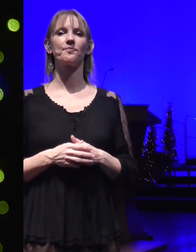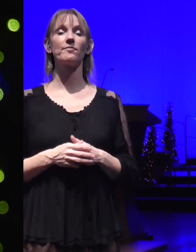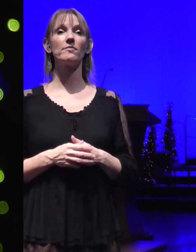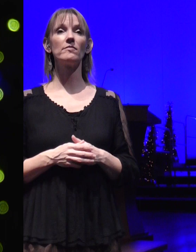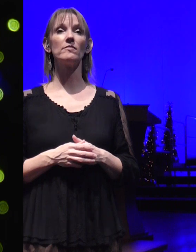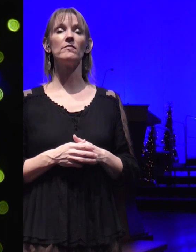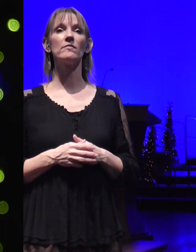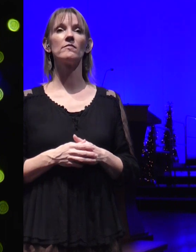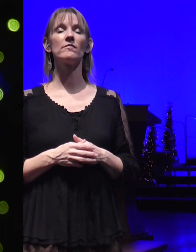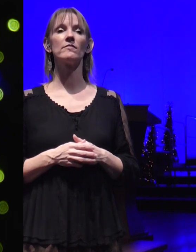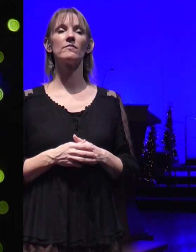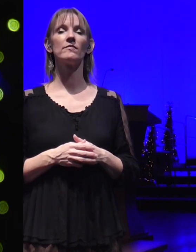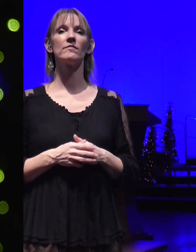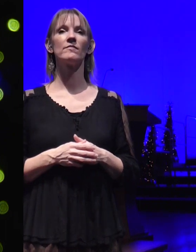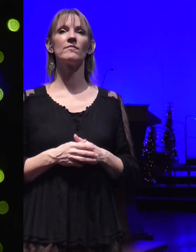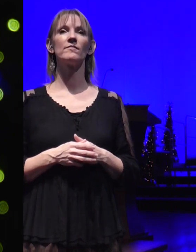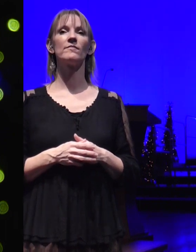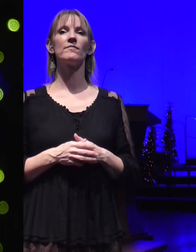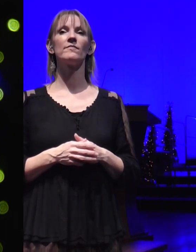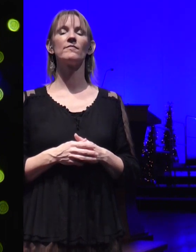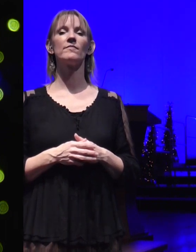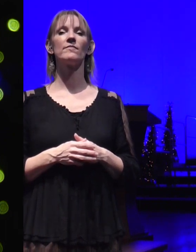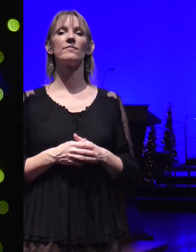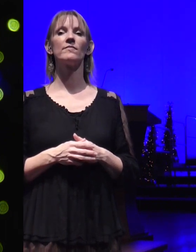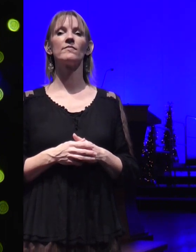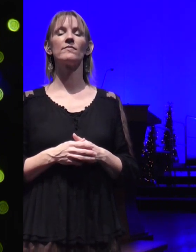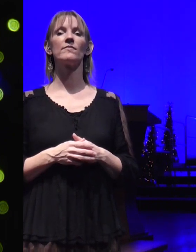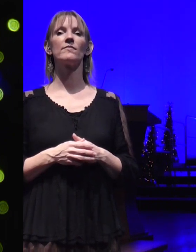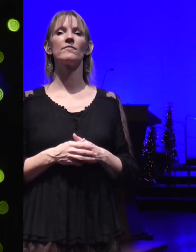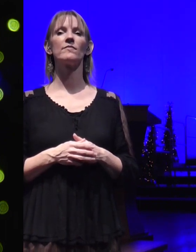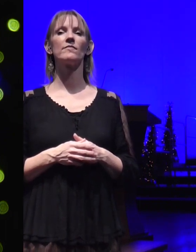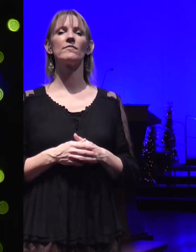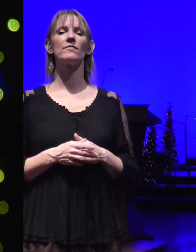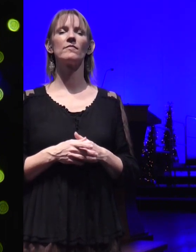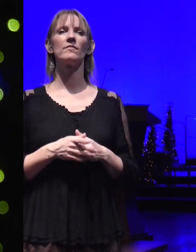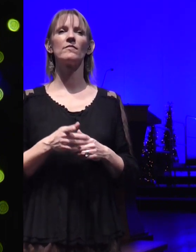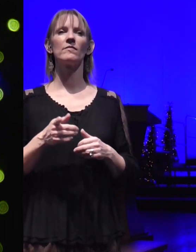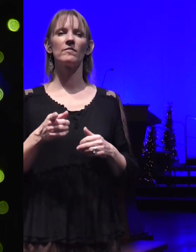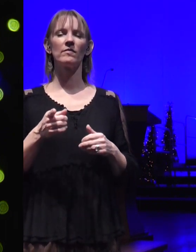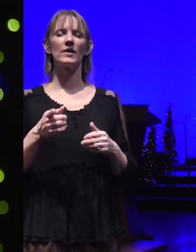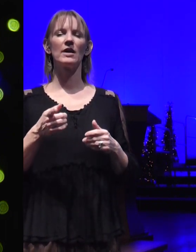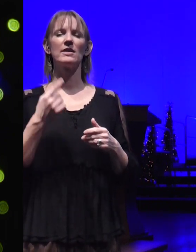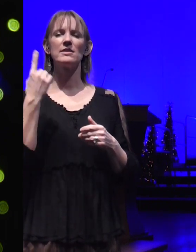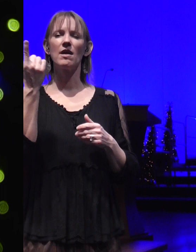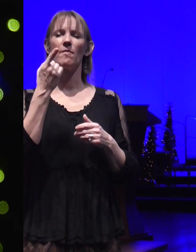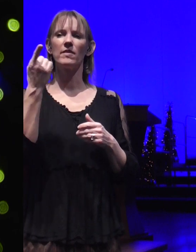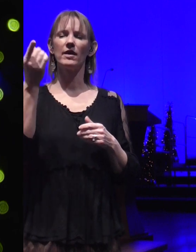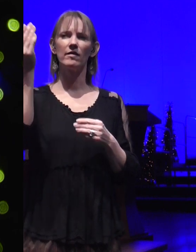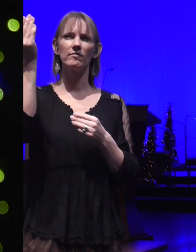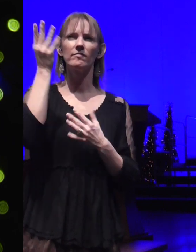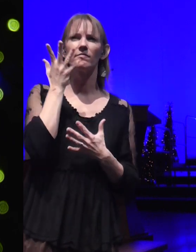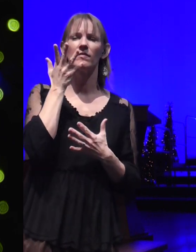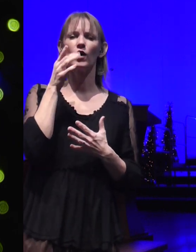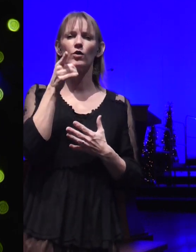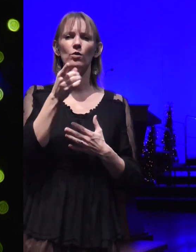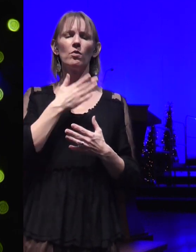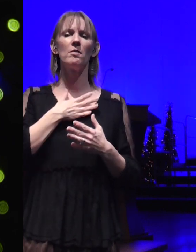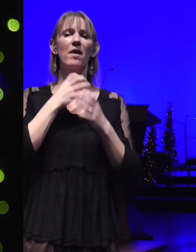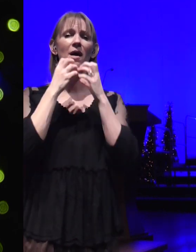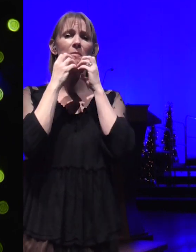And on its heels, there is that voice that says, "Thou art my beloved